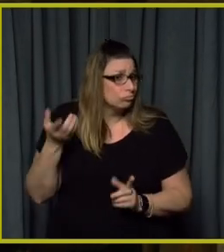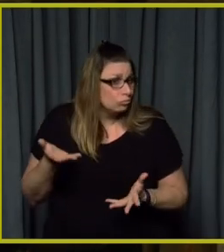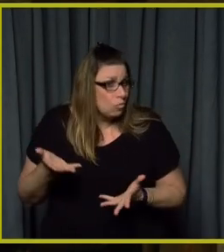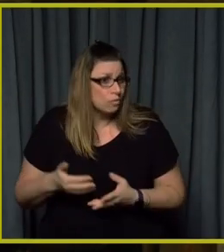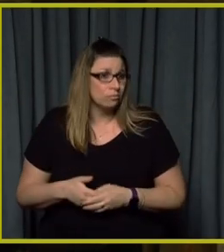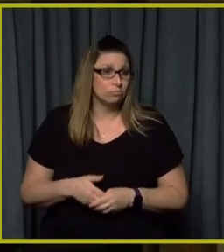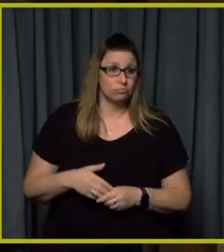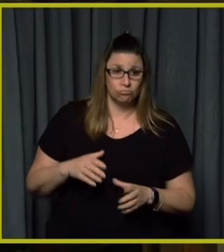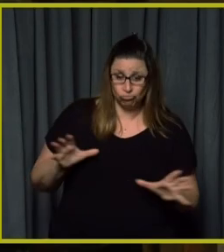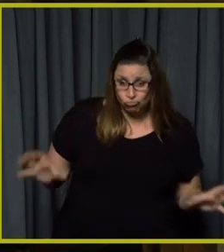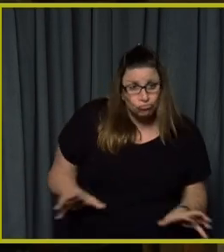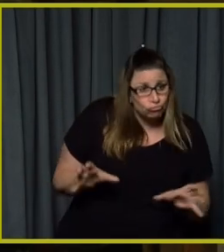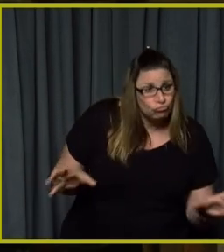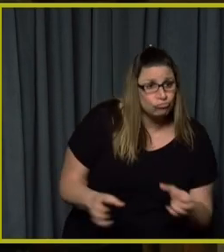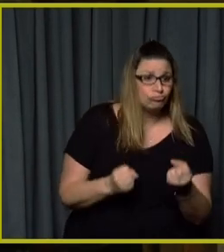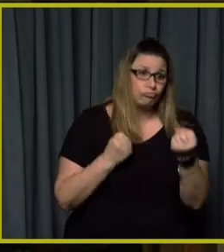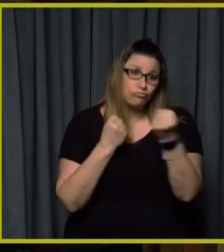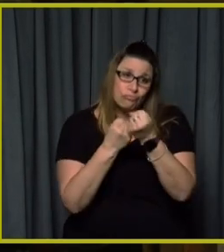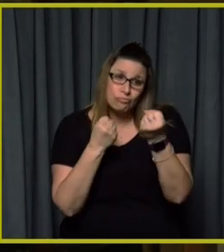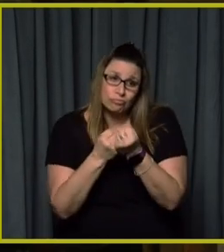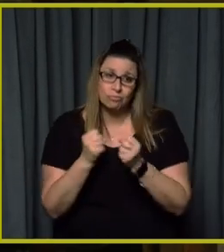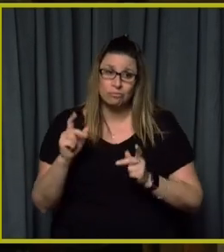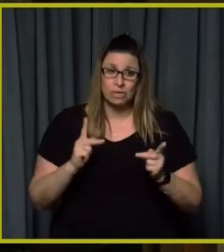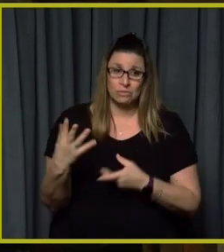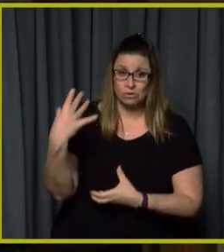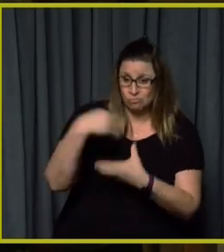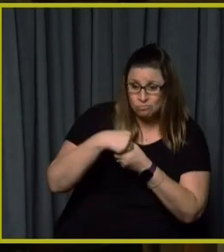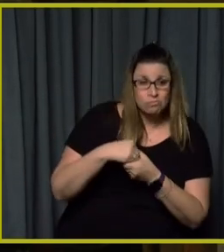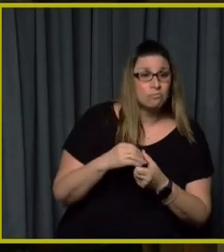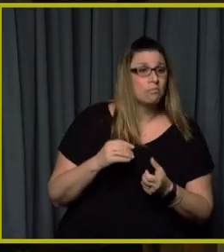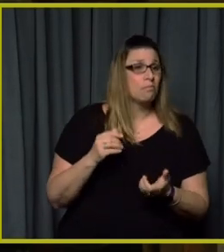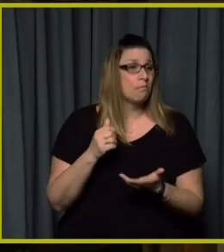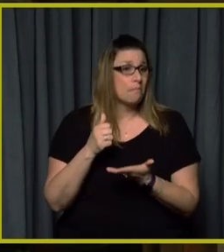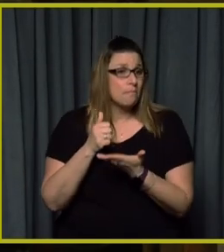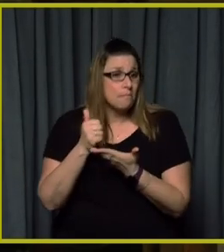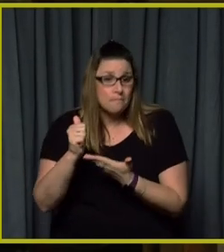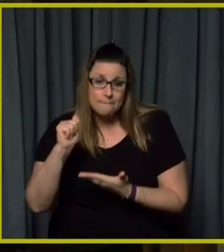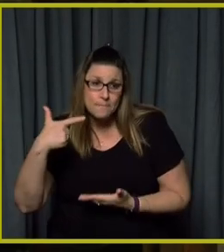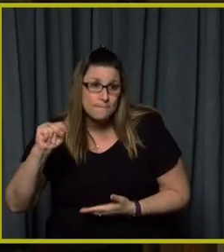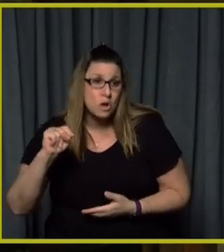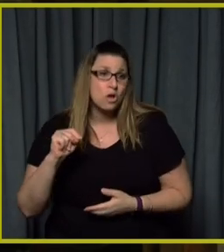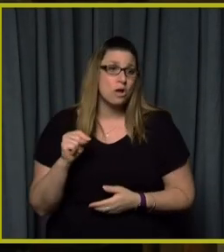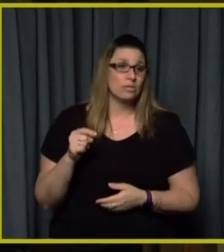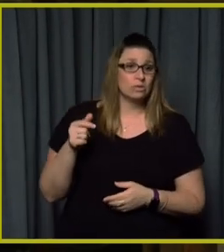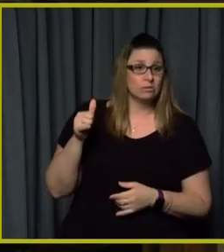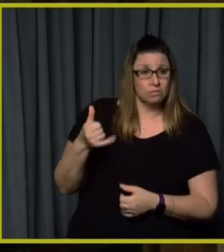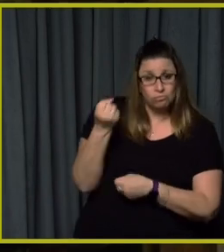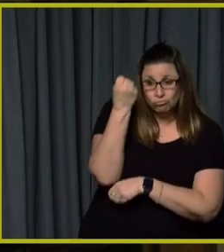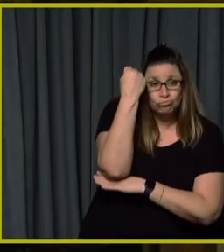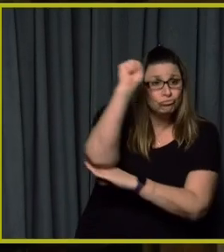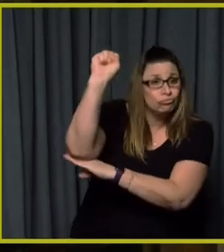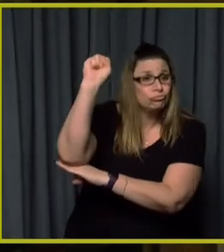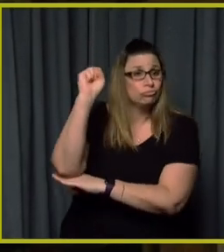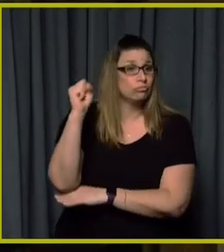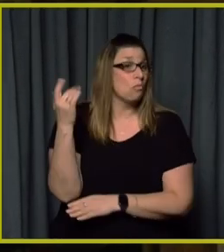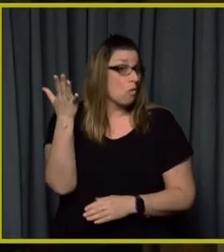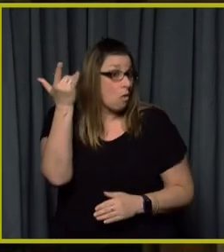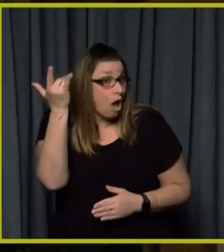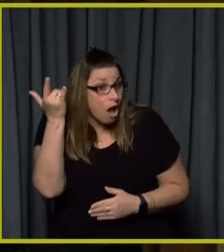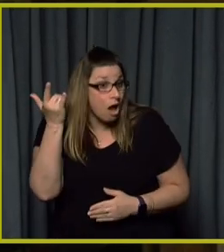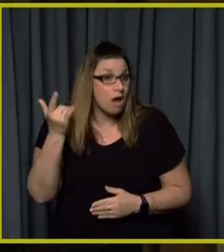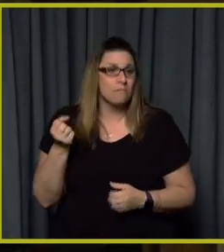so I thought, to public housing residents who were protesting the demolition and forced relocation of their